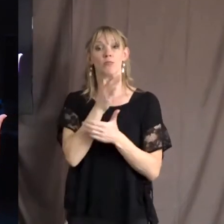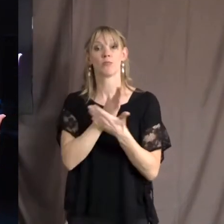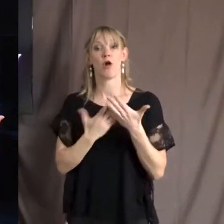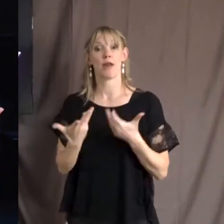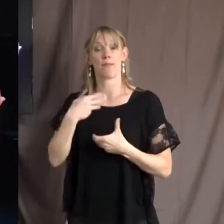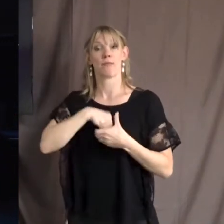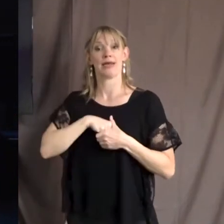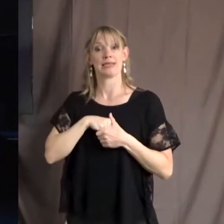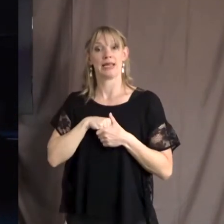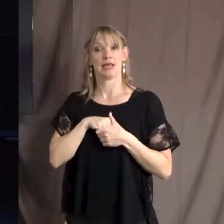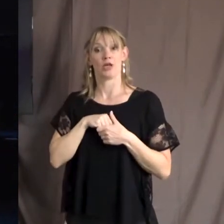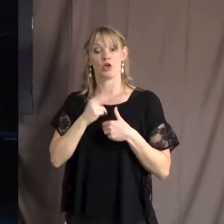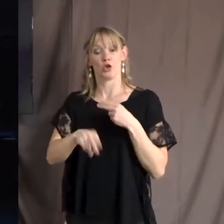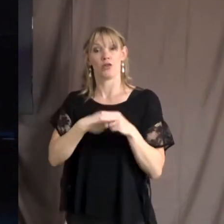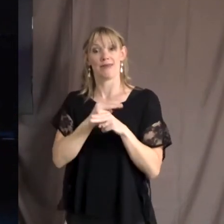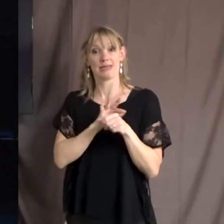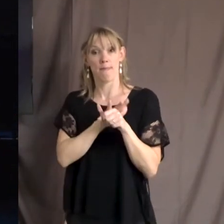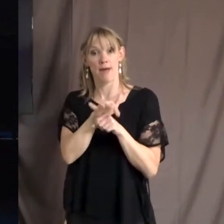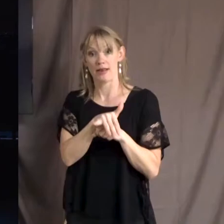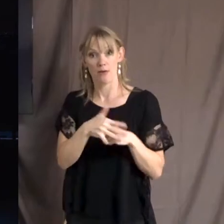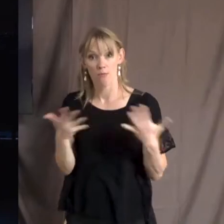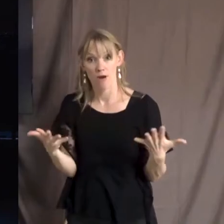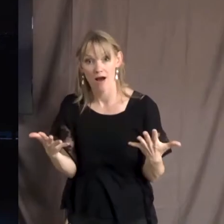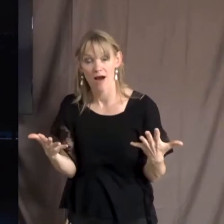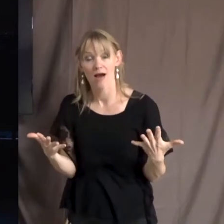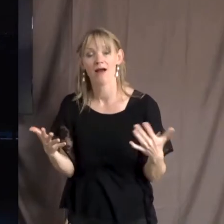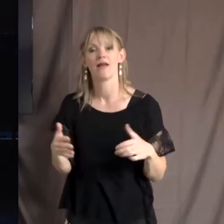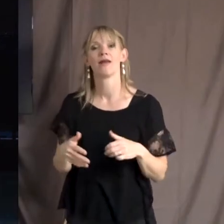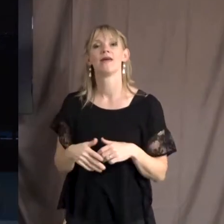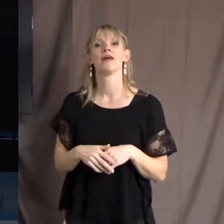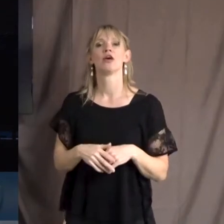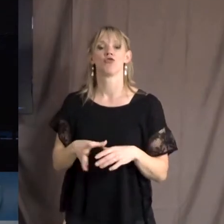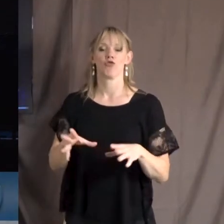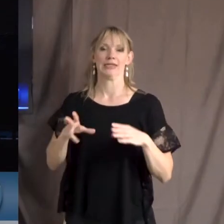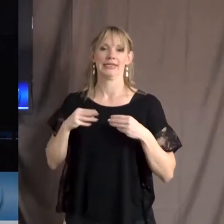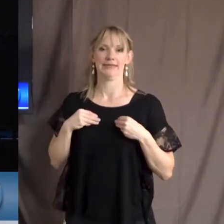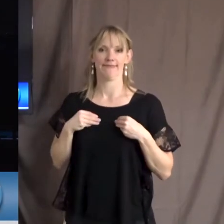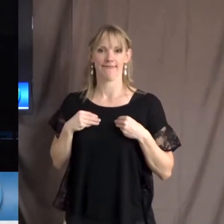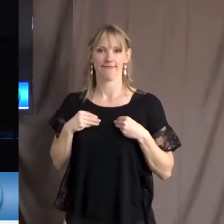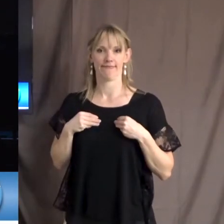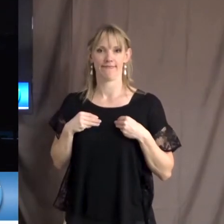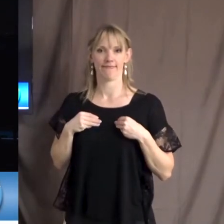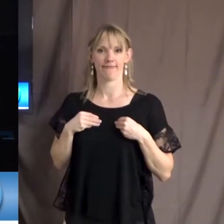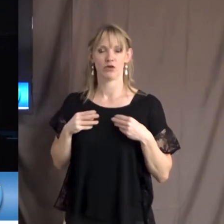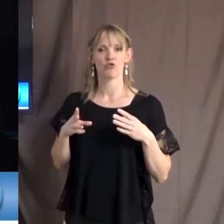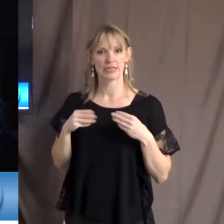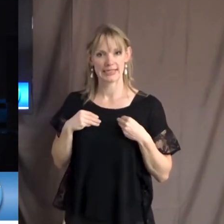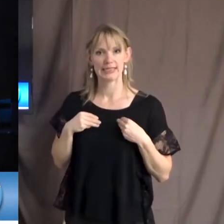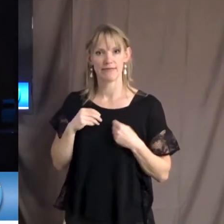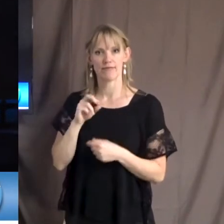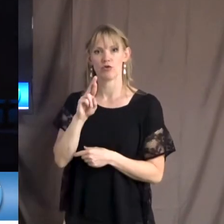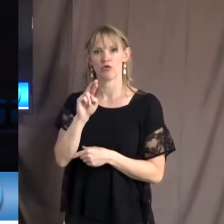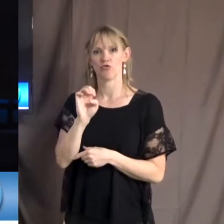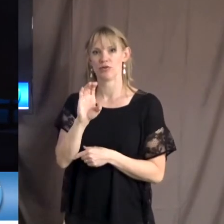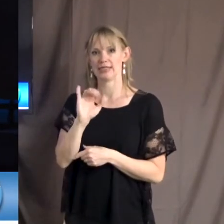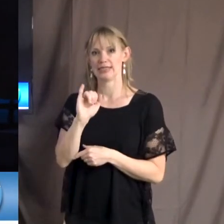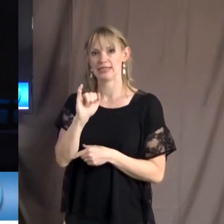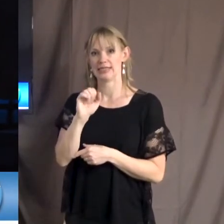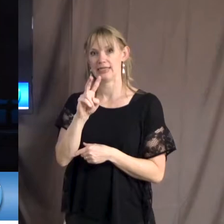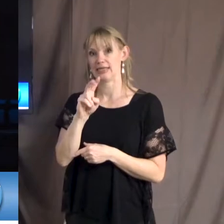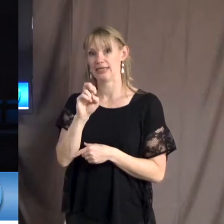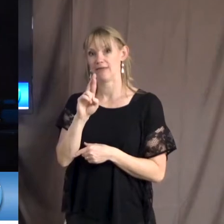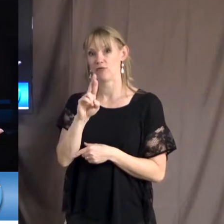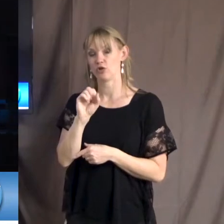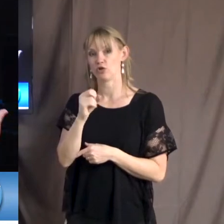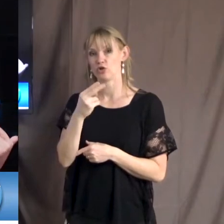universe, I think, has to do with receivership. We've heard for years, many of us, 'tis